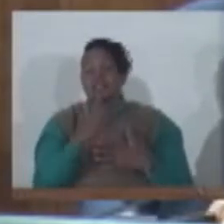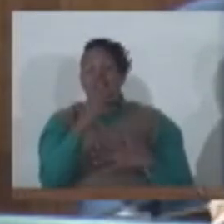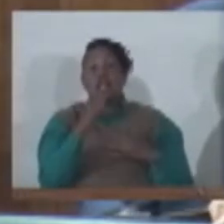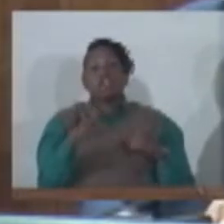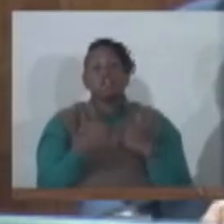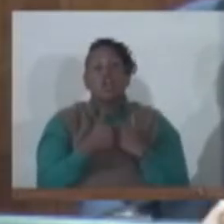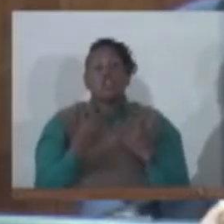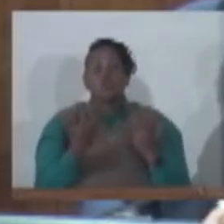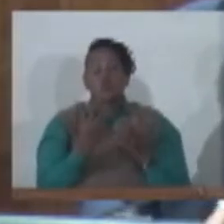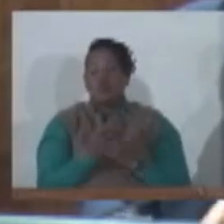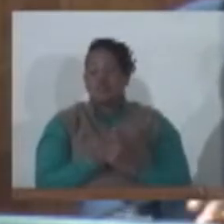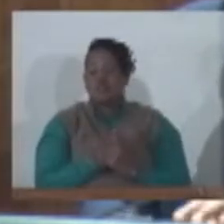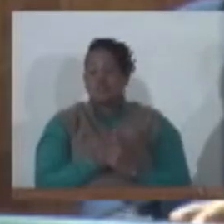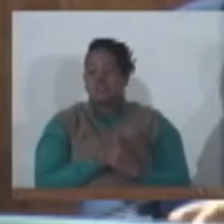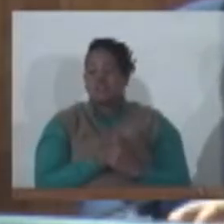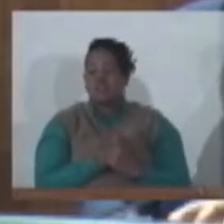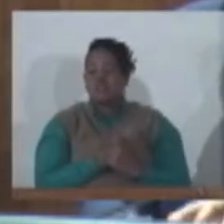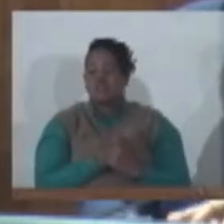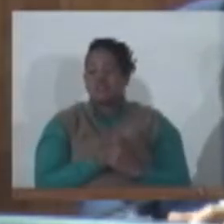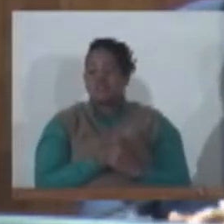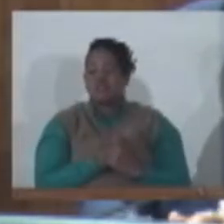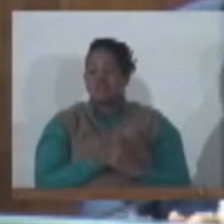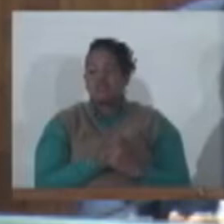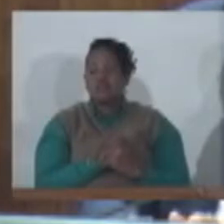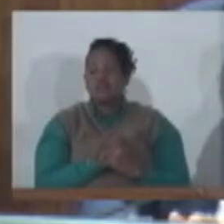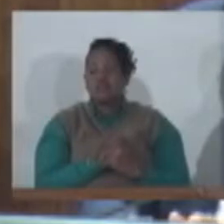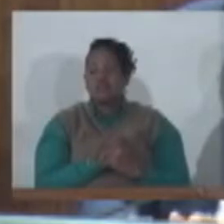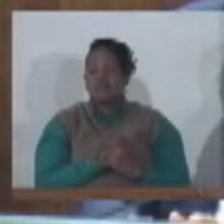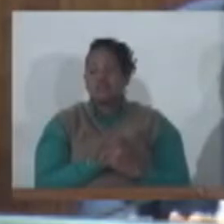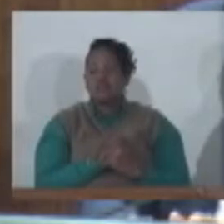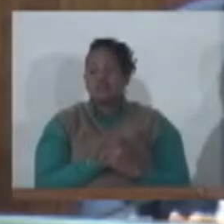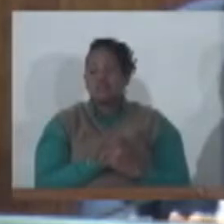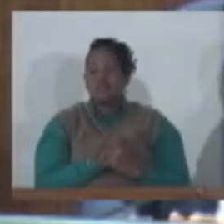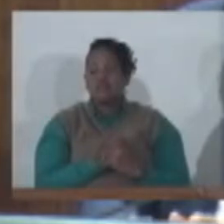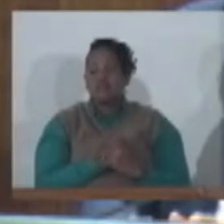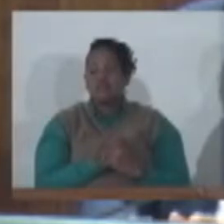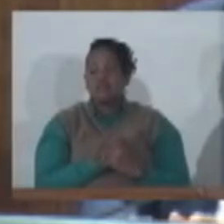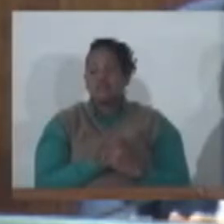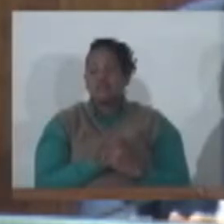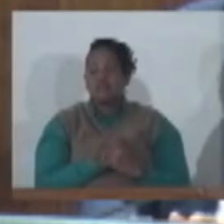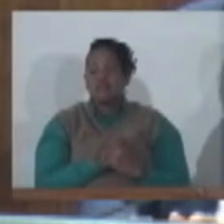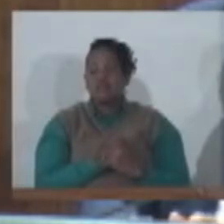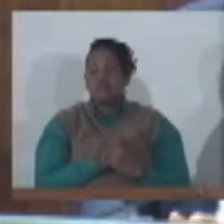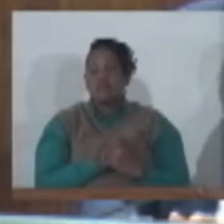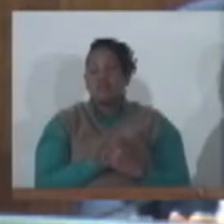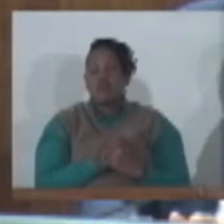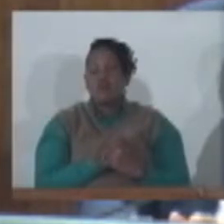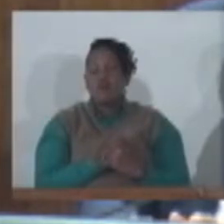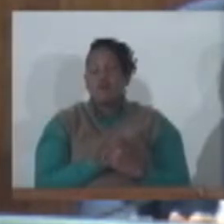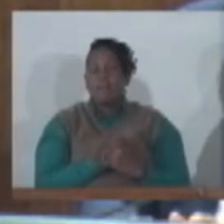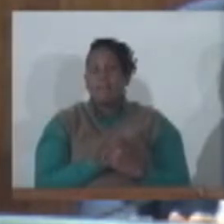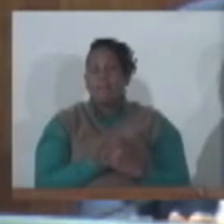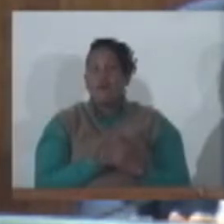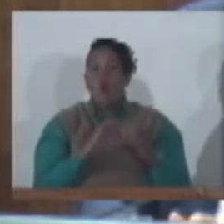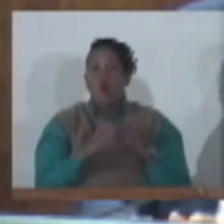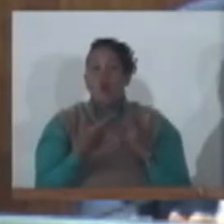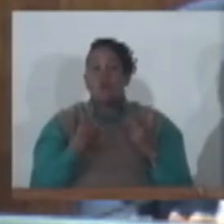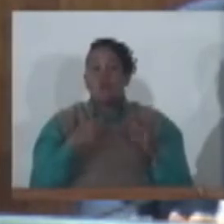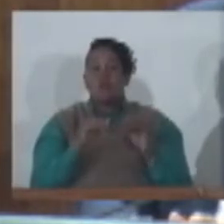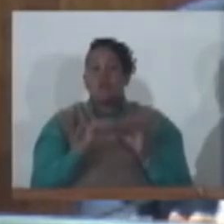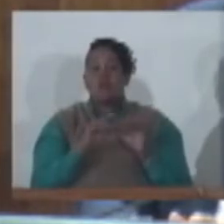now, members, is to how do we scale this now to other